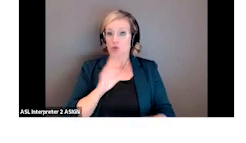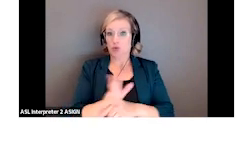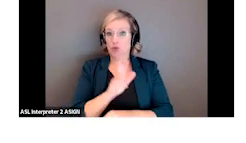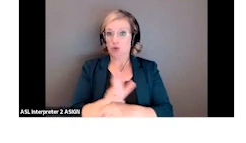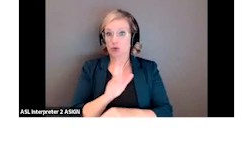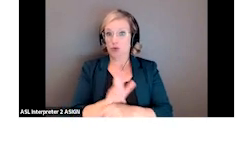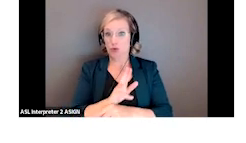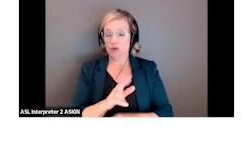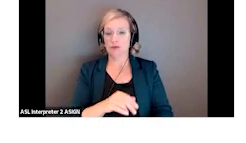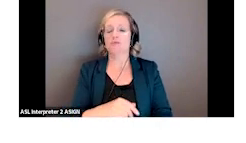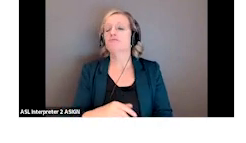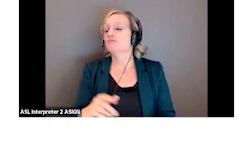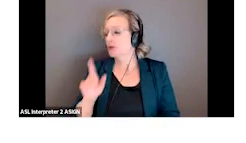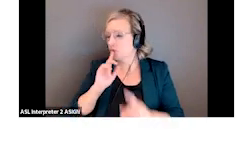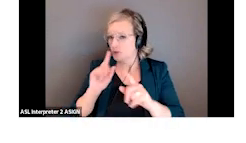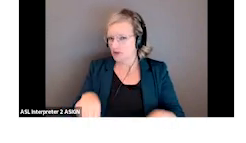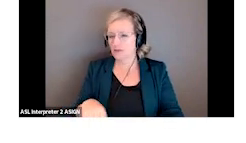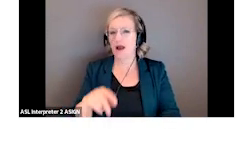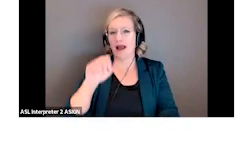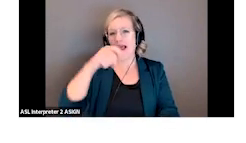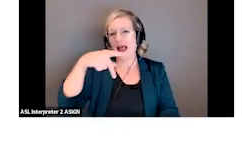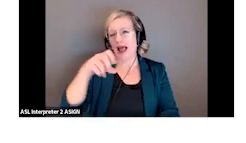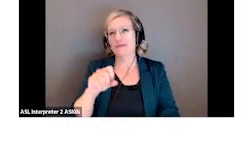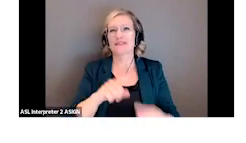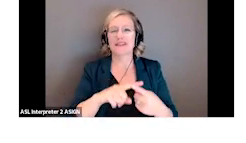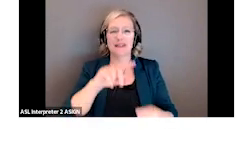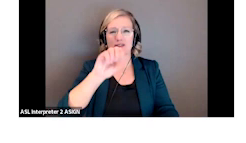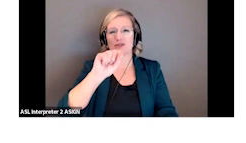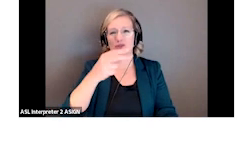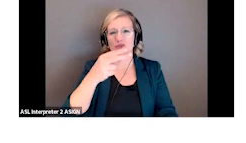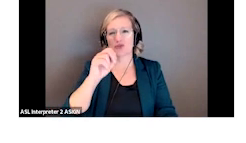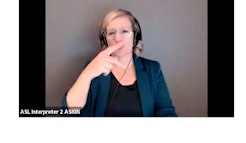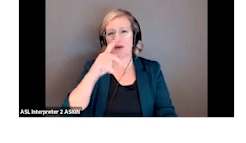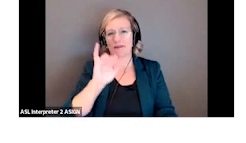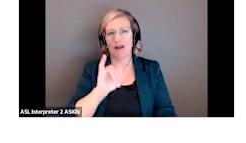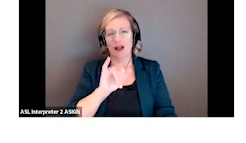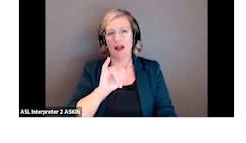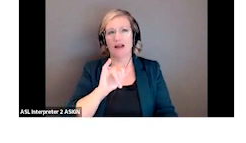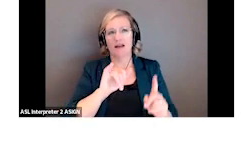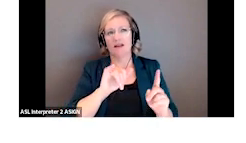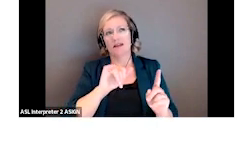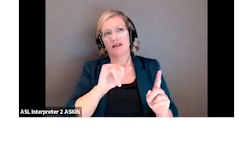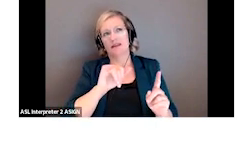all the apps that I have seen that go from Shopify to a direct listing on Amazon are not good,